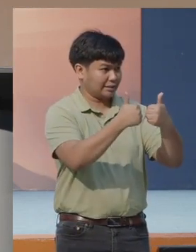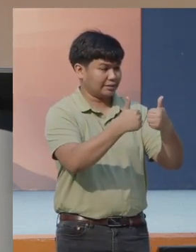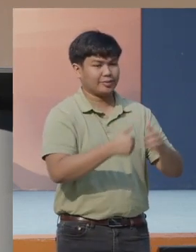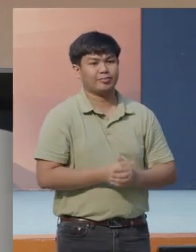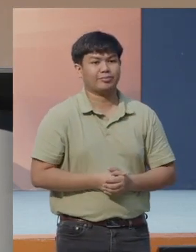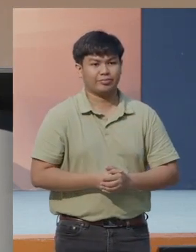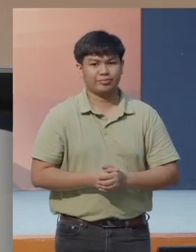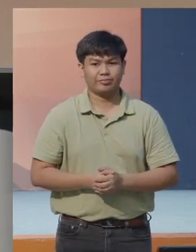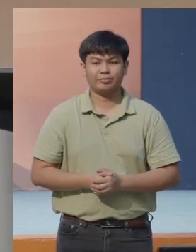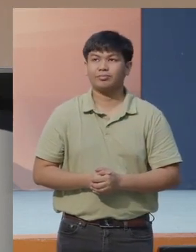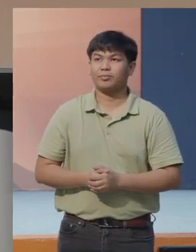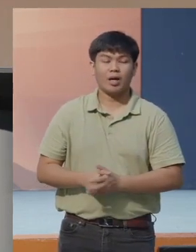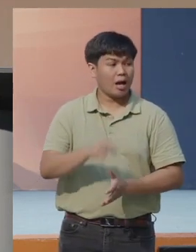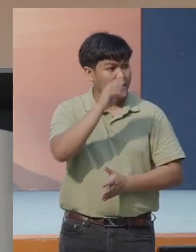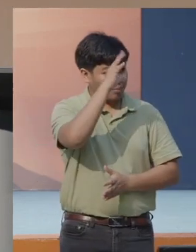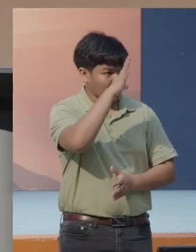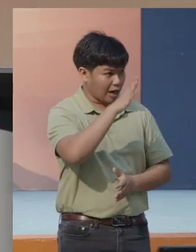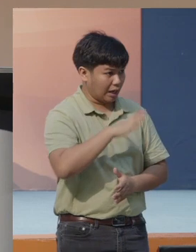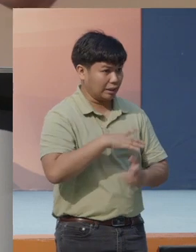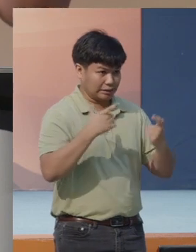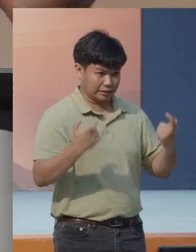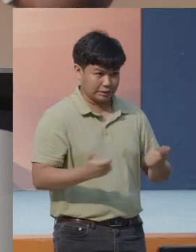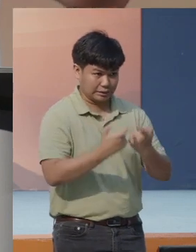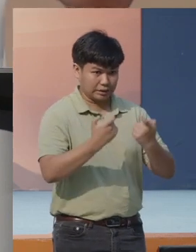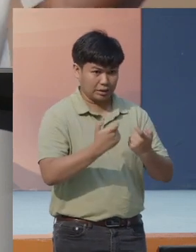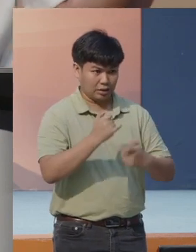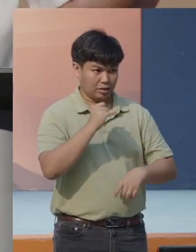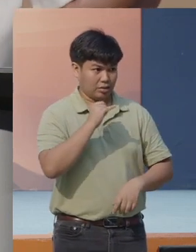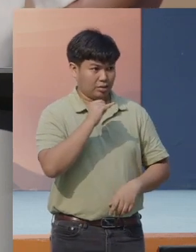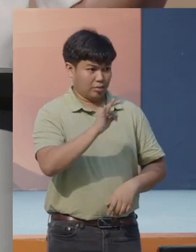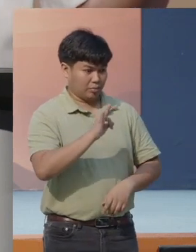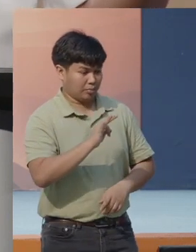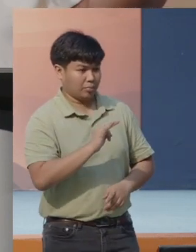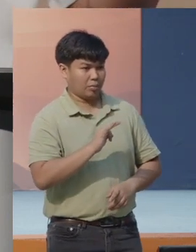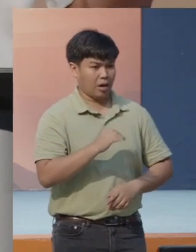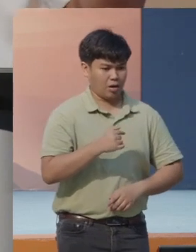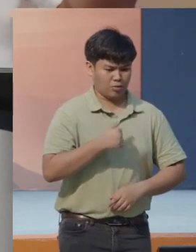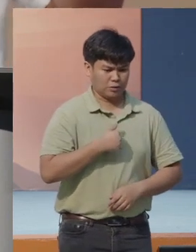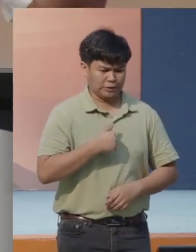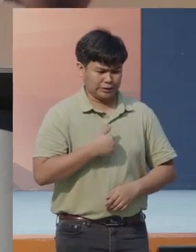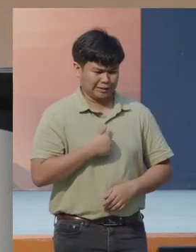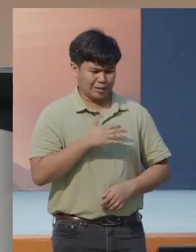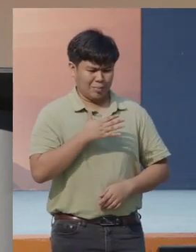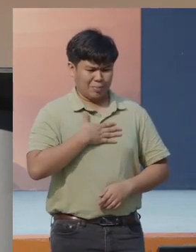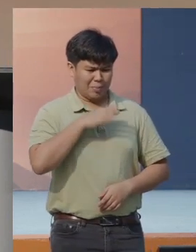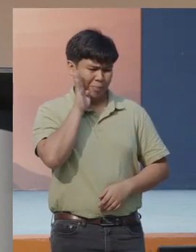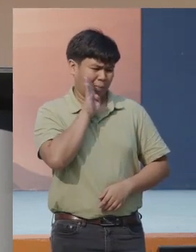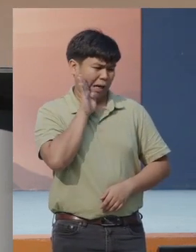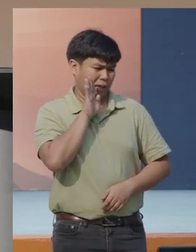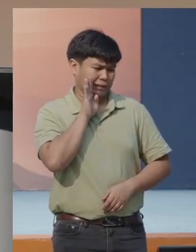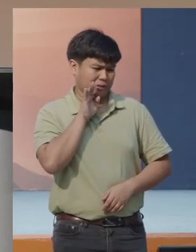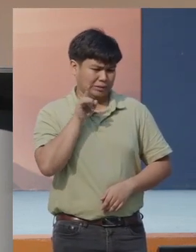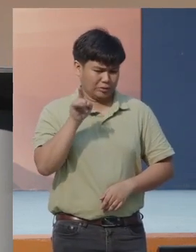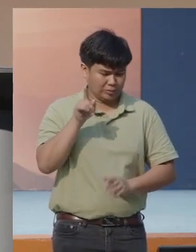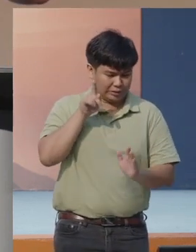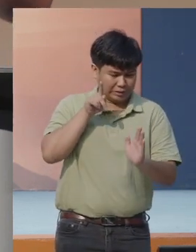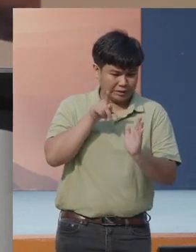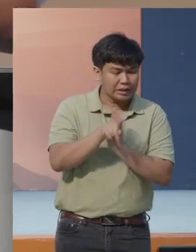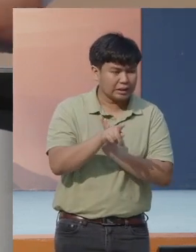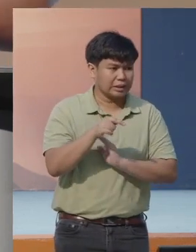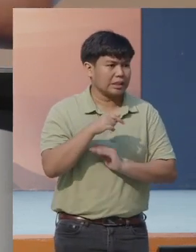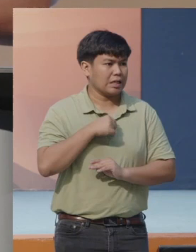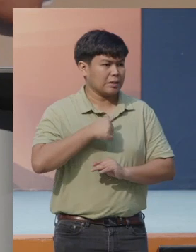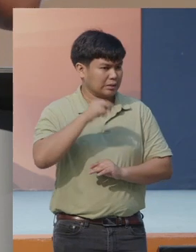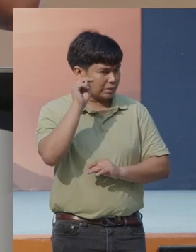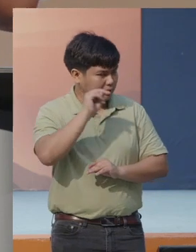men are sinful, and when hurt people are hurt, they hurt others. Ang galing ni